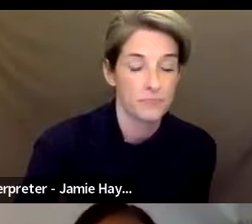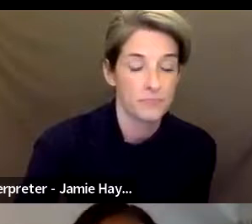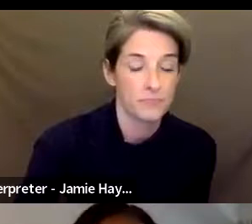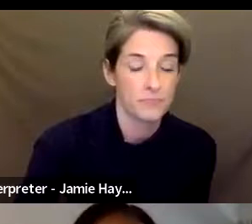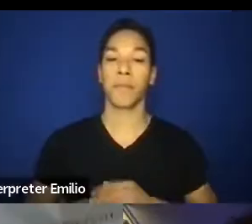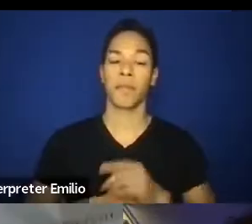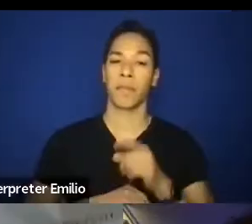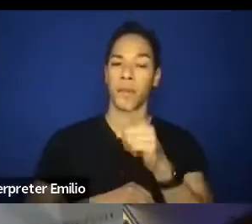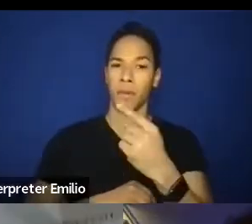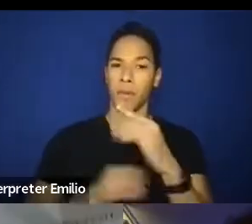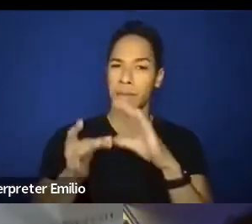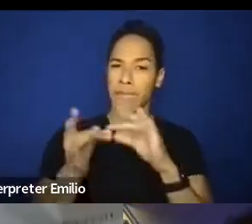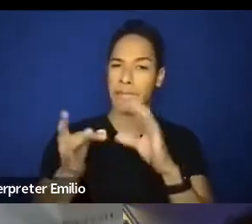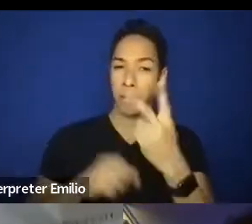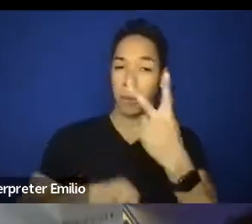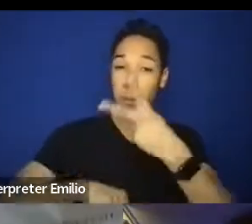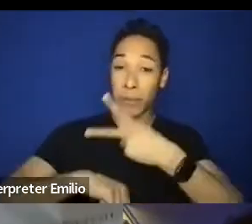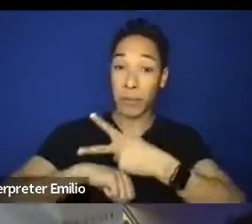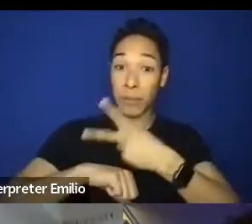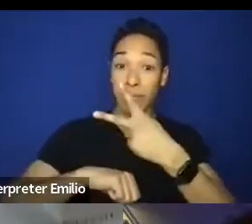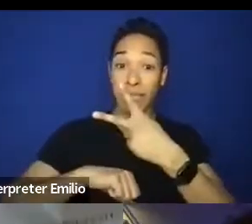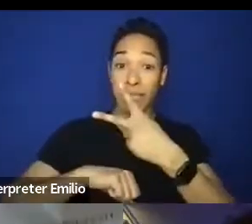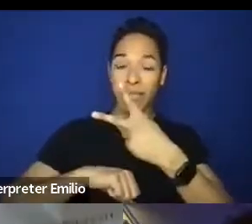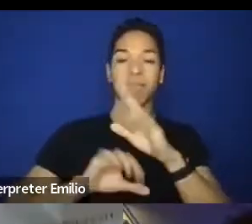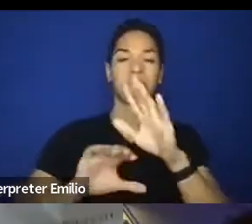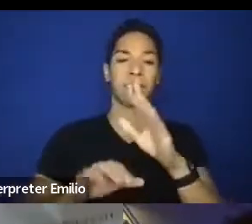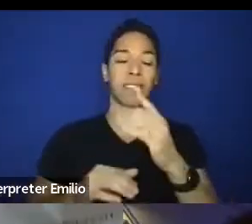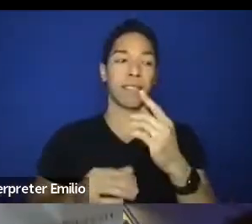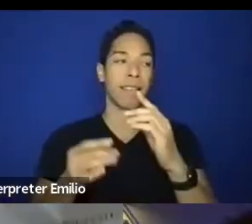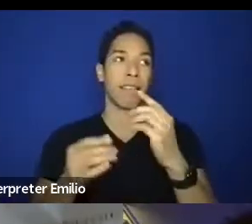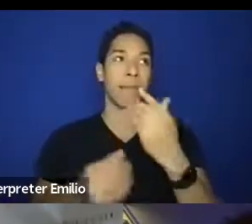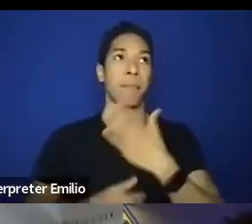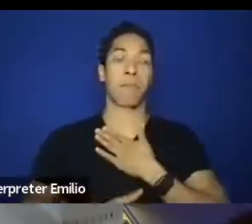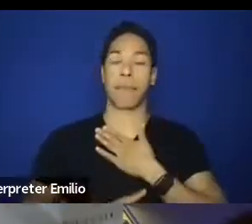So the best actress I know,